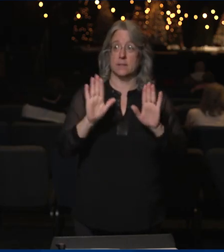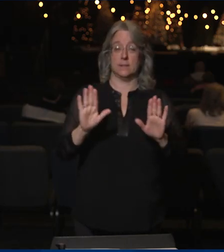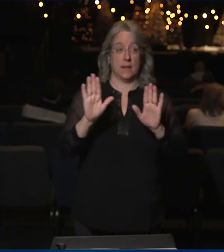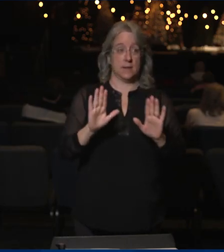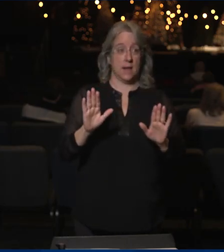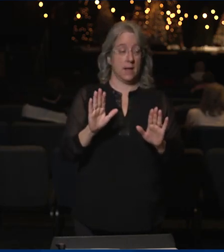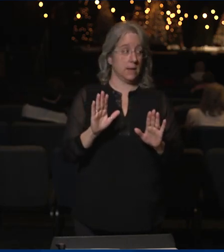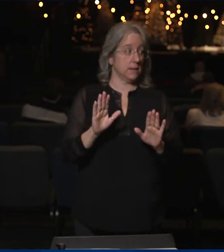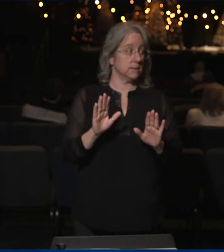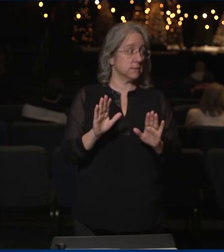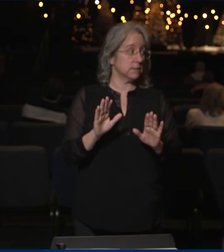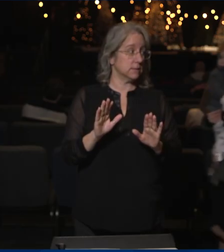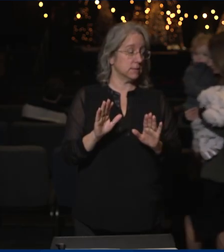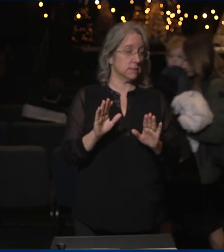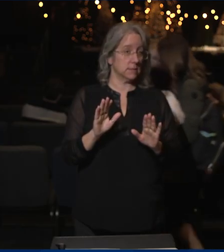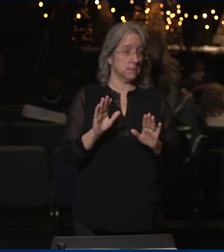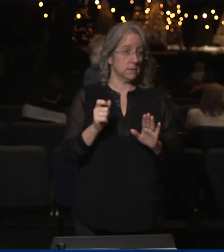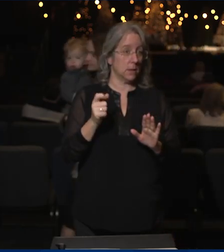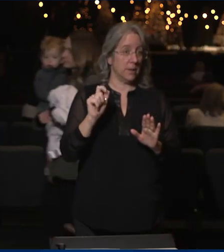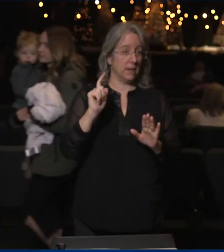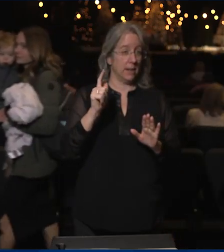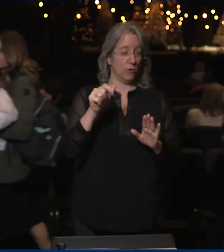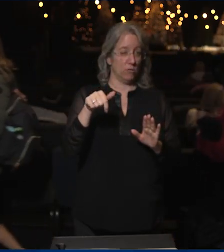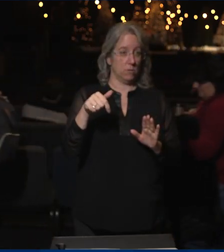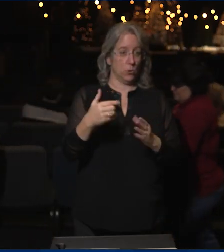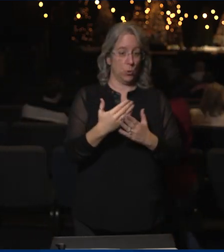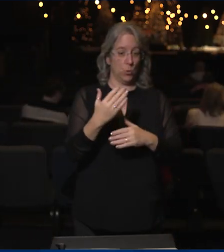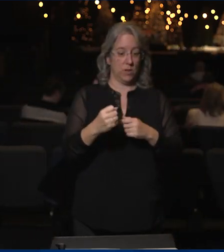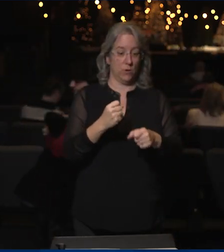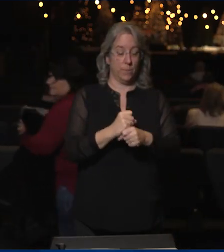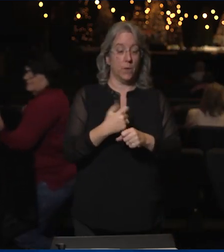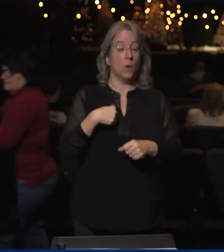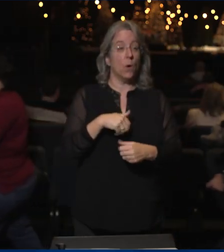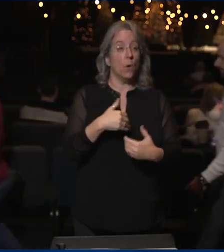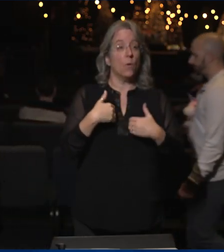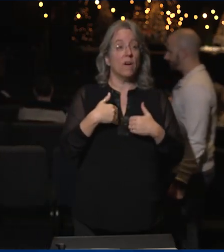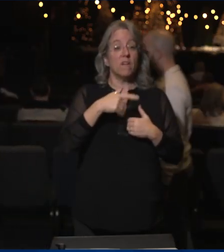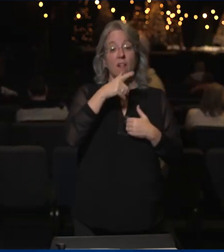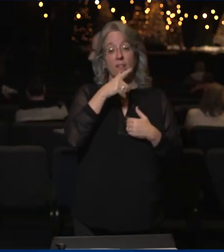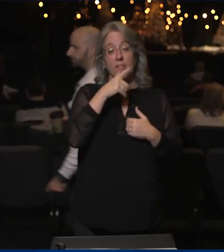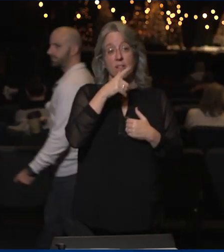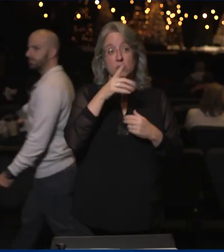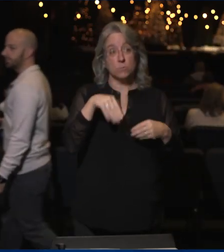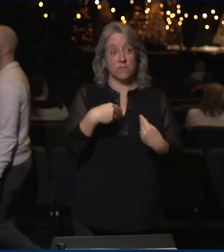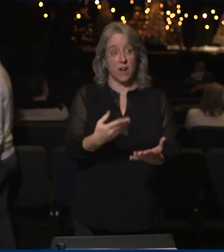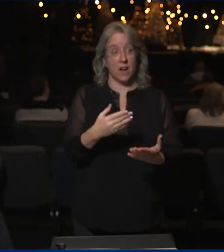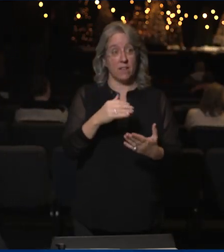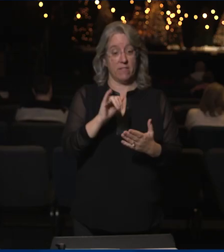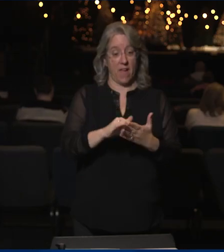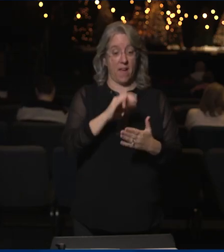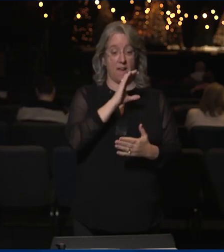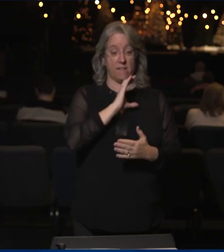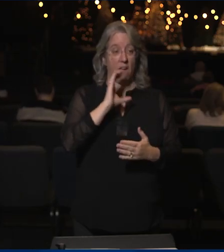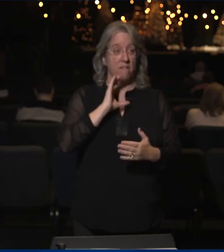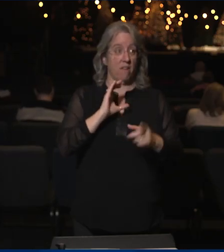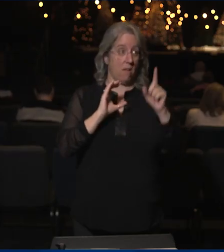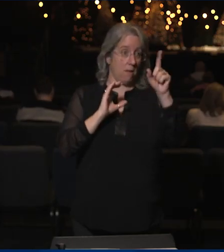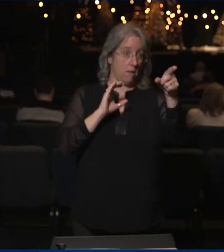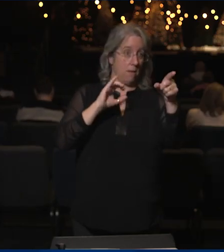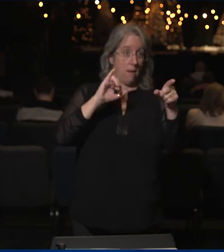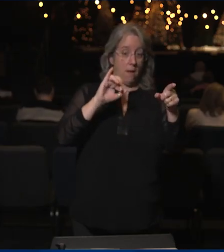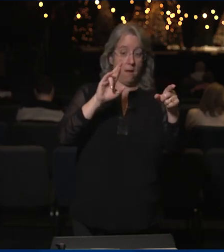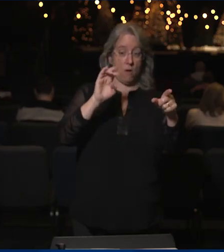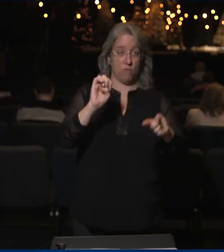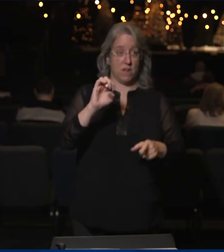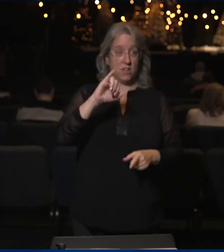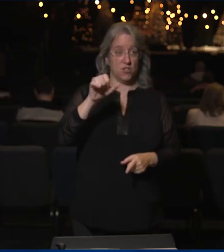in a couple weeks in the new year. We have lunch provided by our delicious cafe that is in-house at Irie Jam. And also